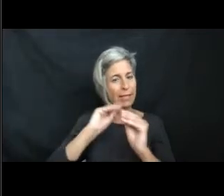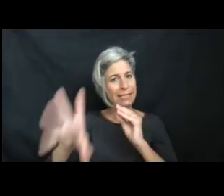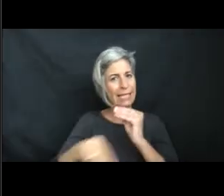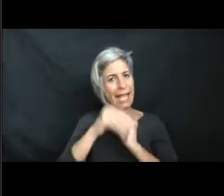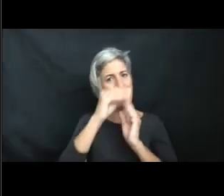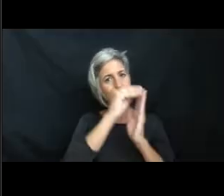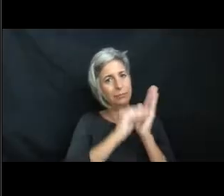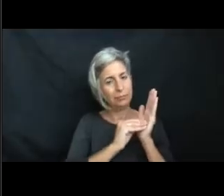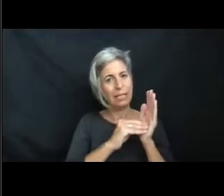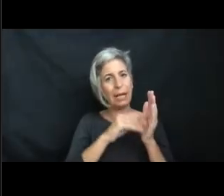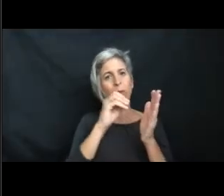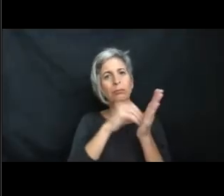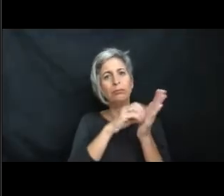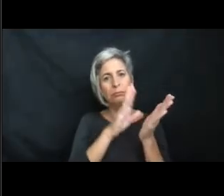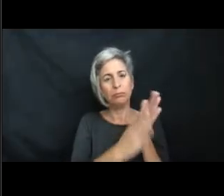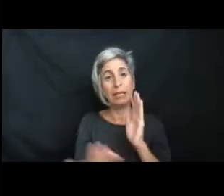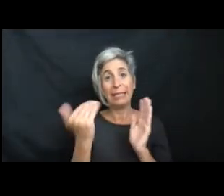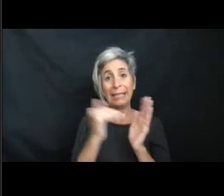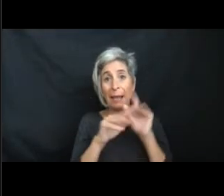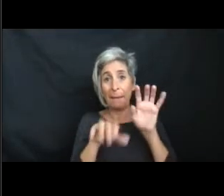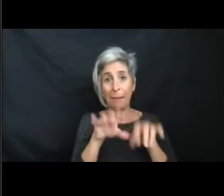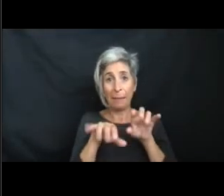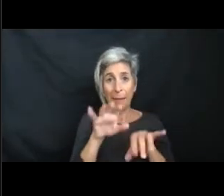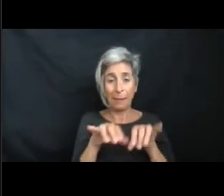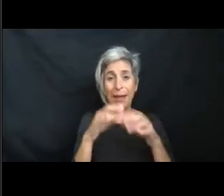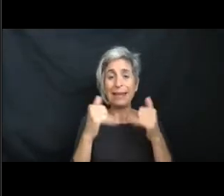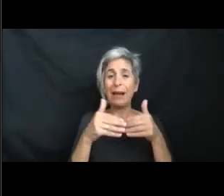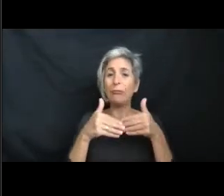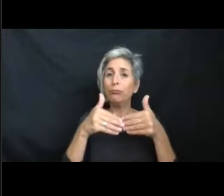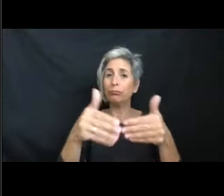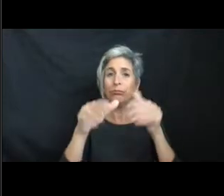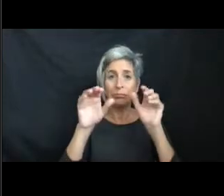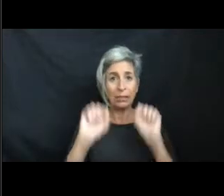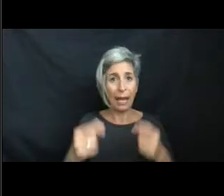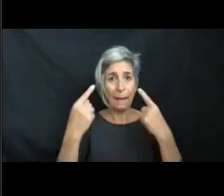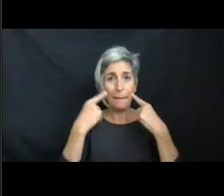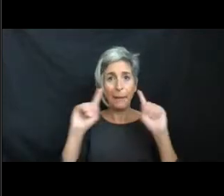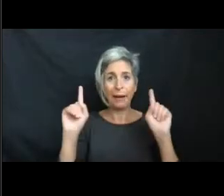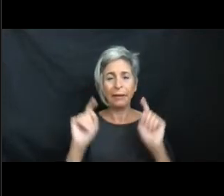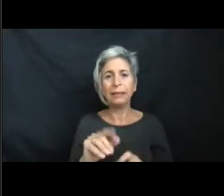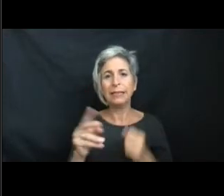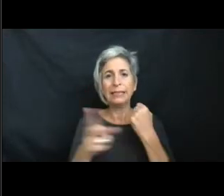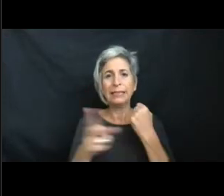populate that again. And now I will be able to go forward. Save and continue.